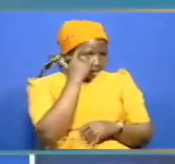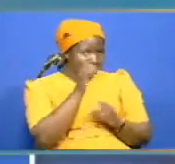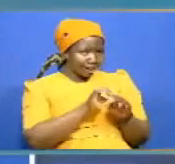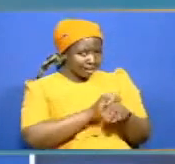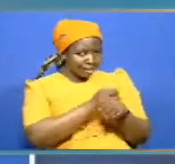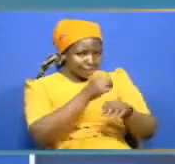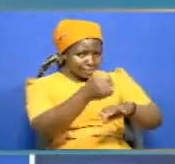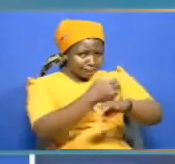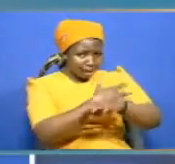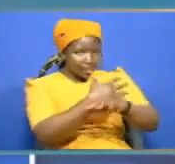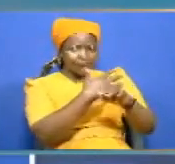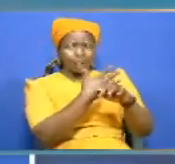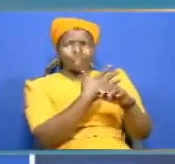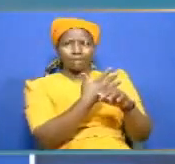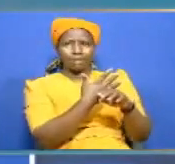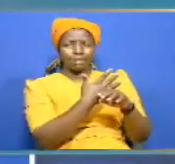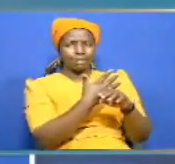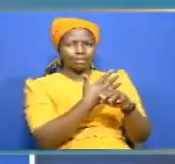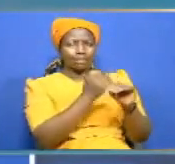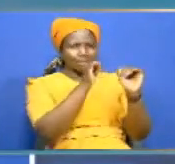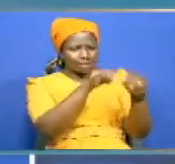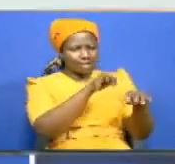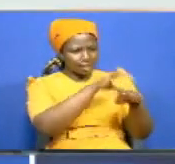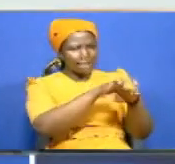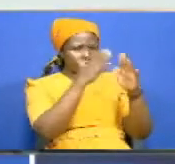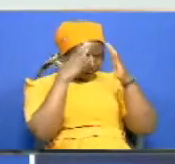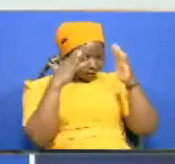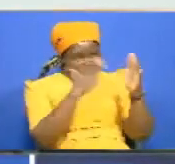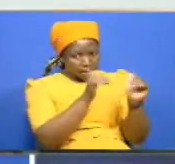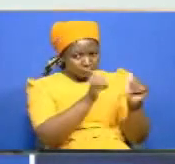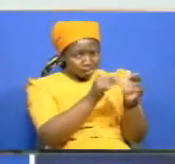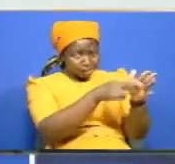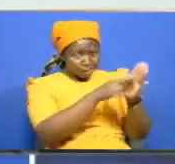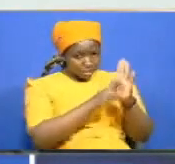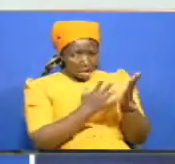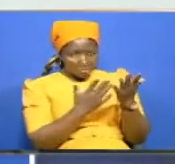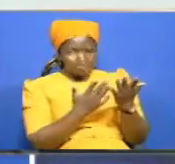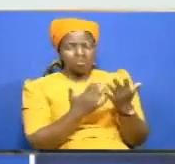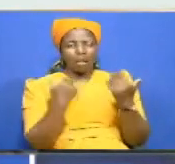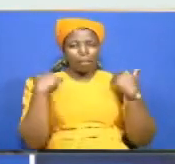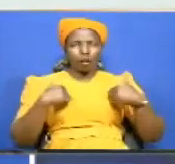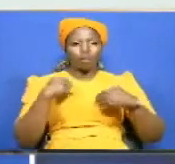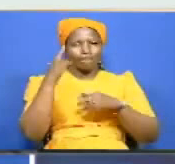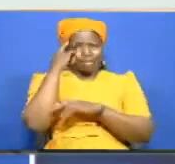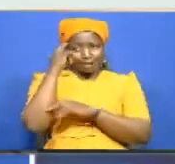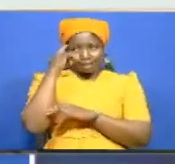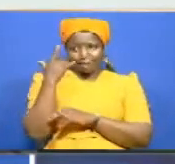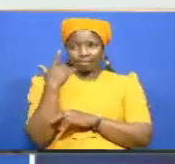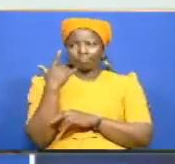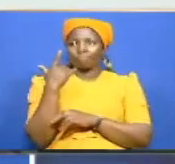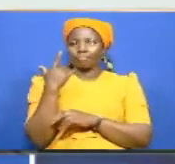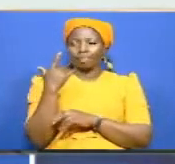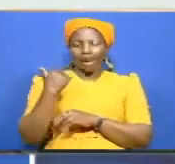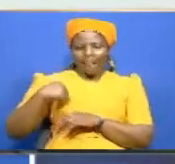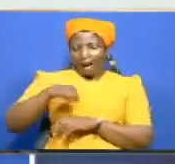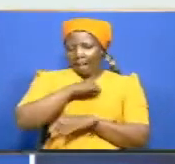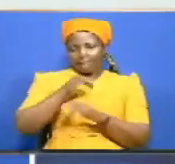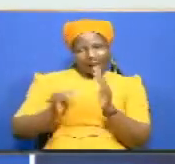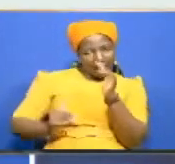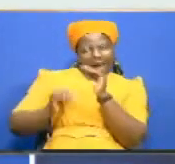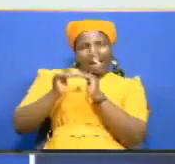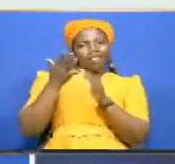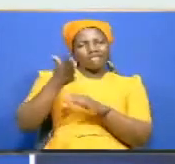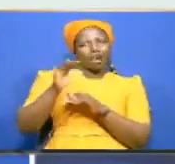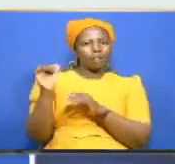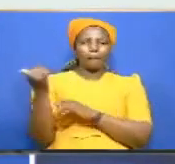getting the attention that it requires? I think so. I mean, okay, we are not yet there where we want to be